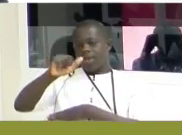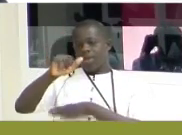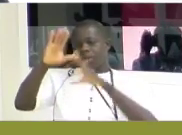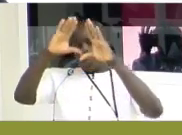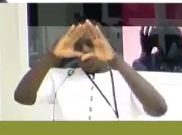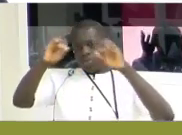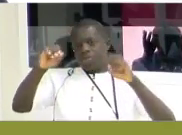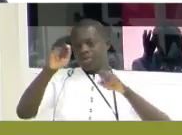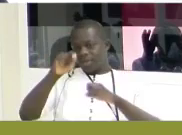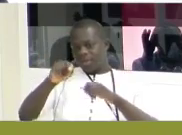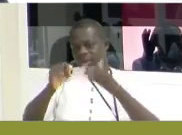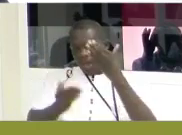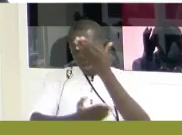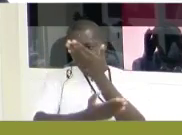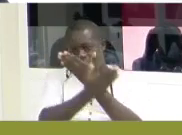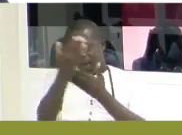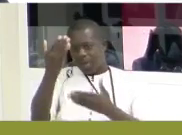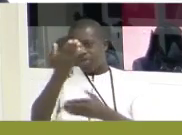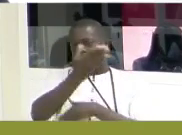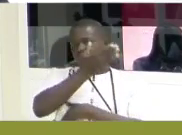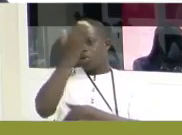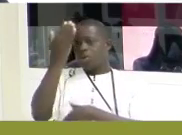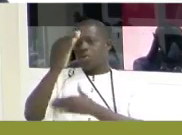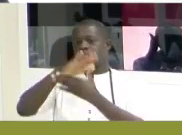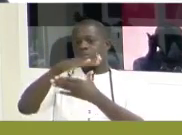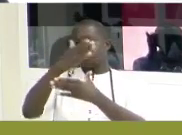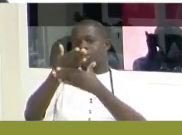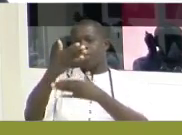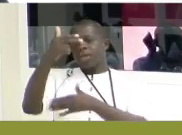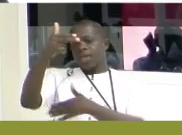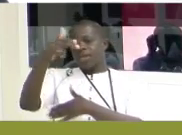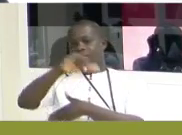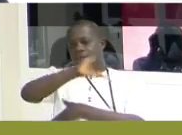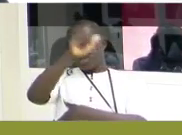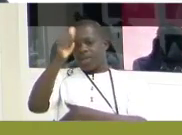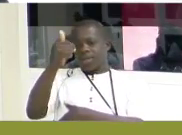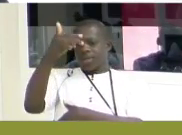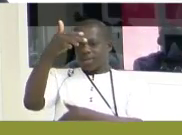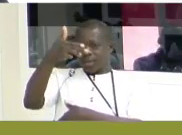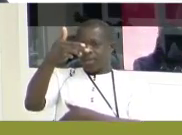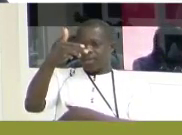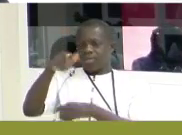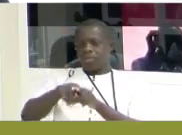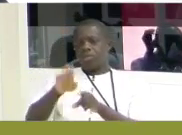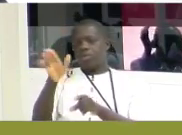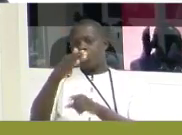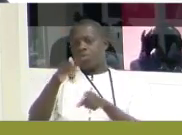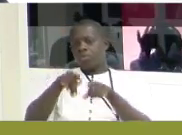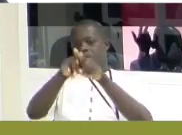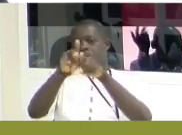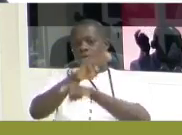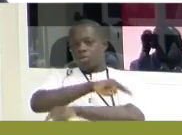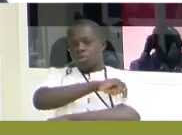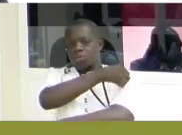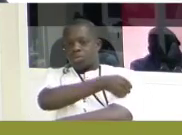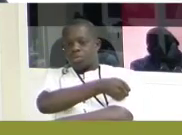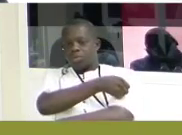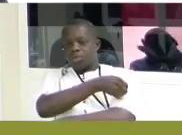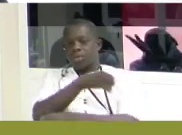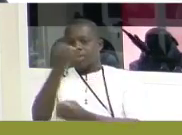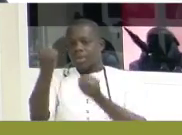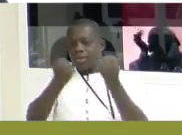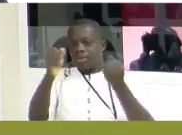between 8 and 9. So I went with the hospital driver. When we got to NIA, I branched off,